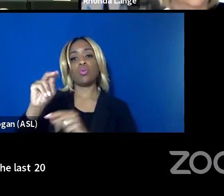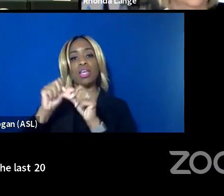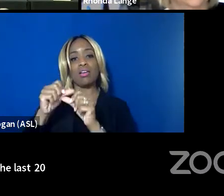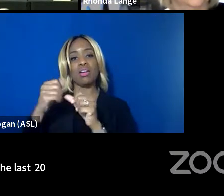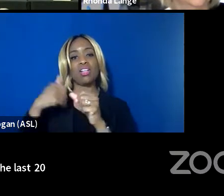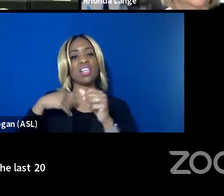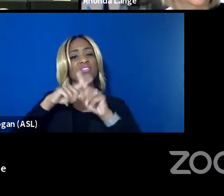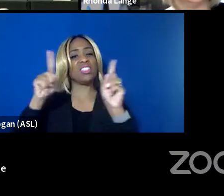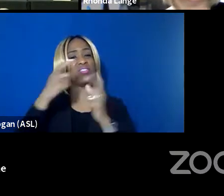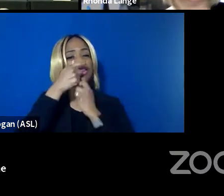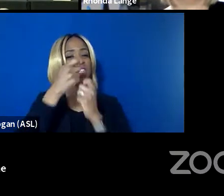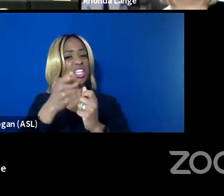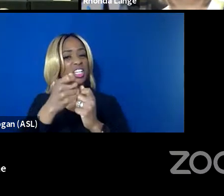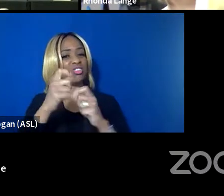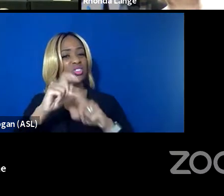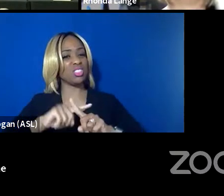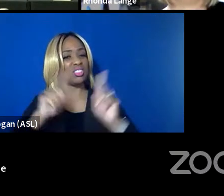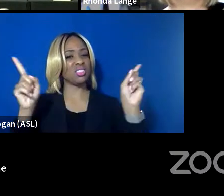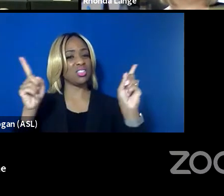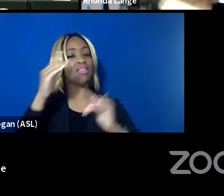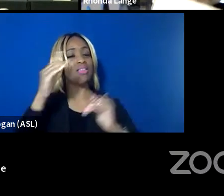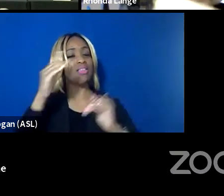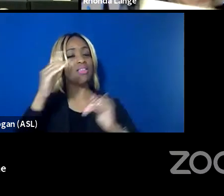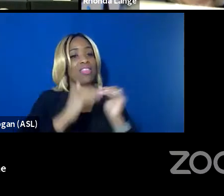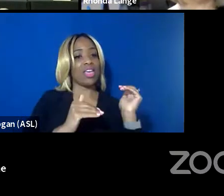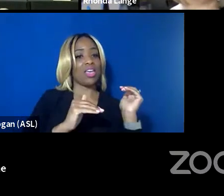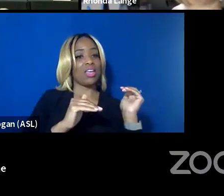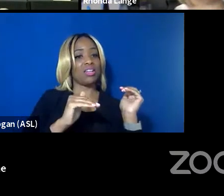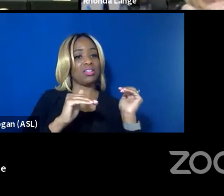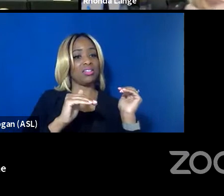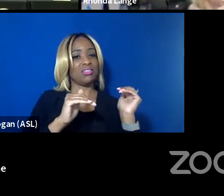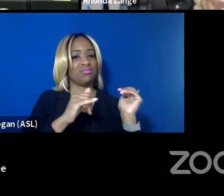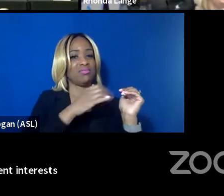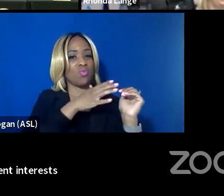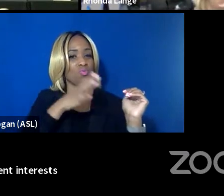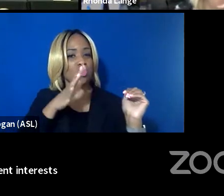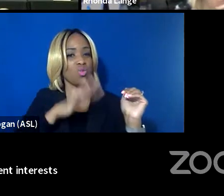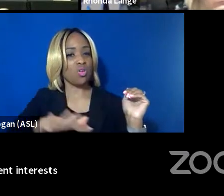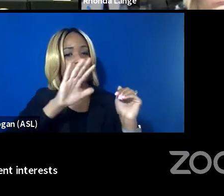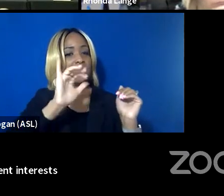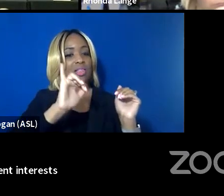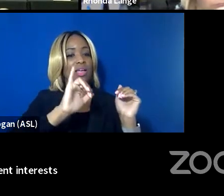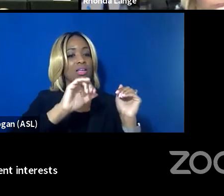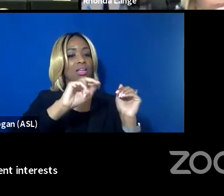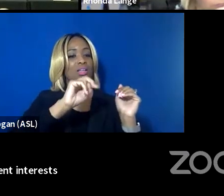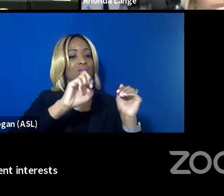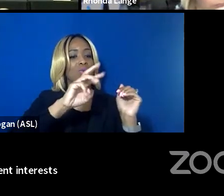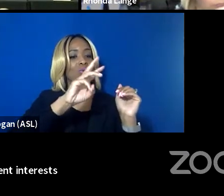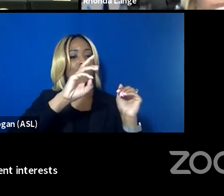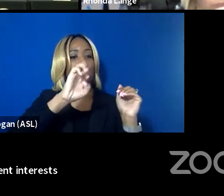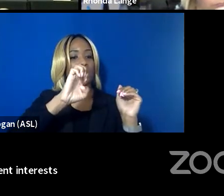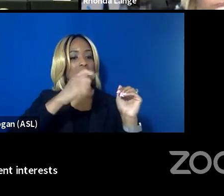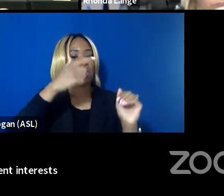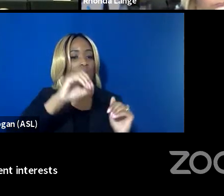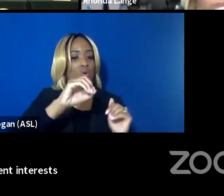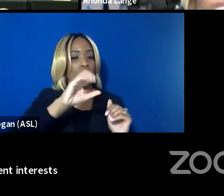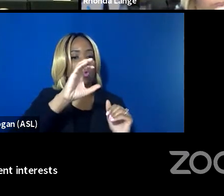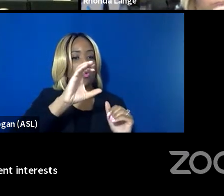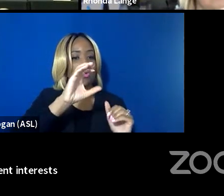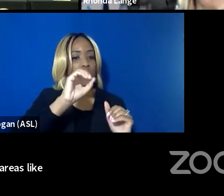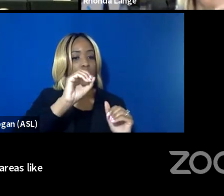different interests than the super rural areas like Noaco County.